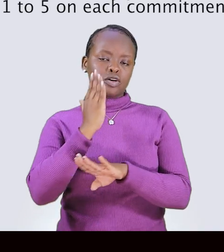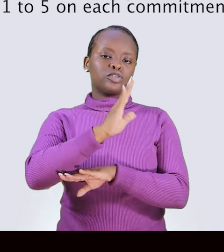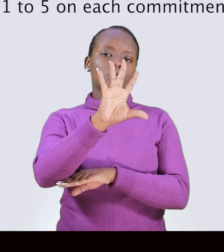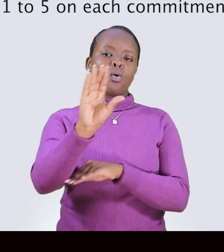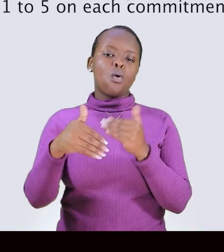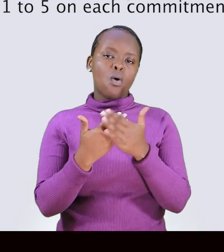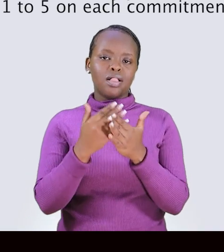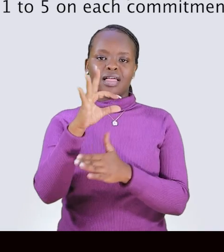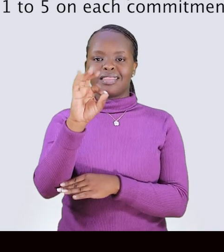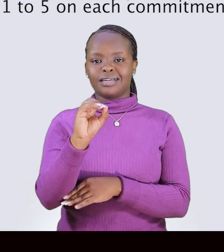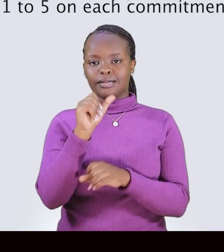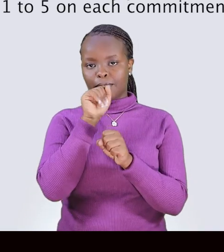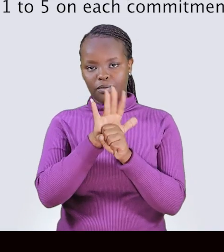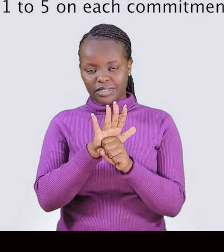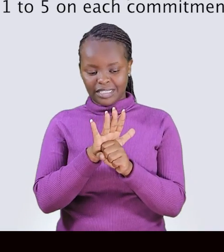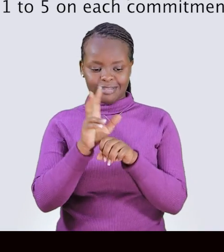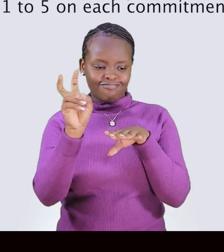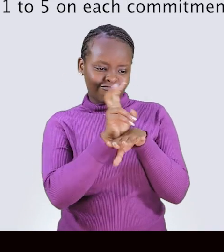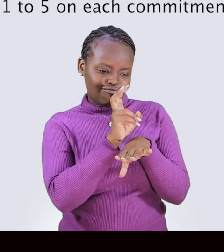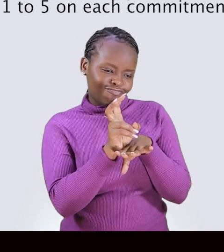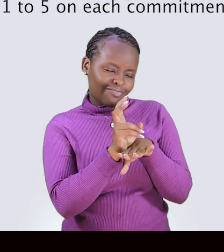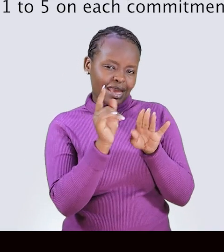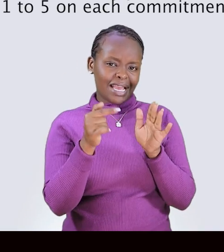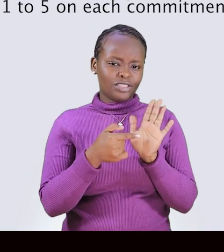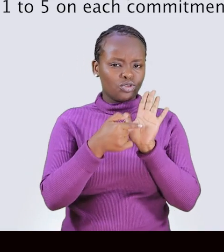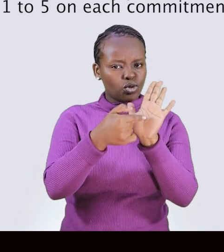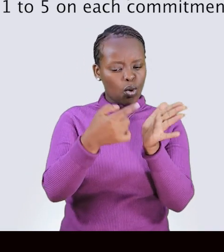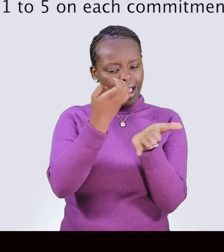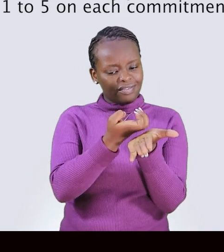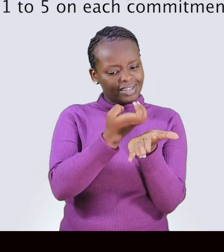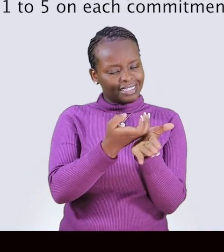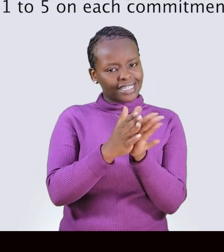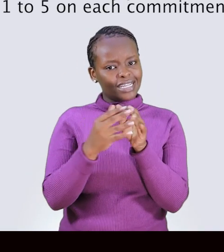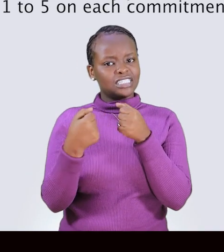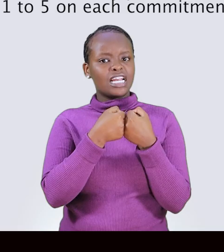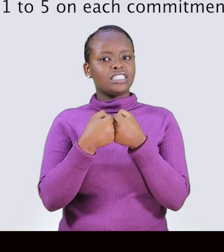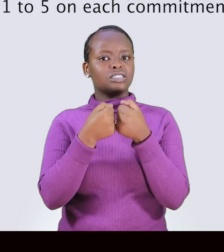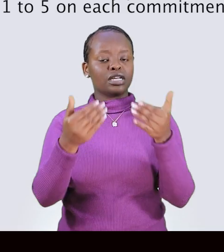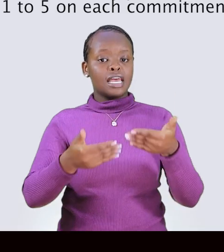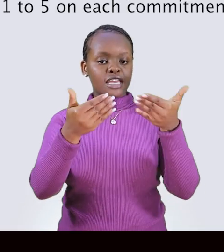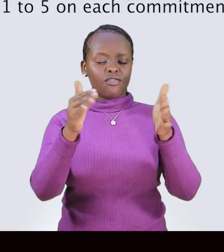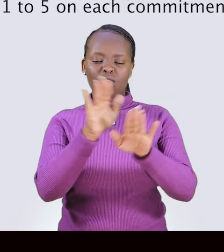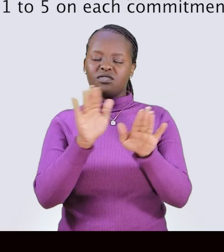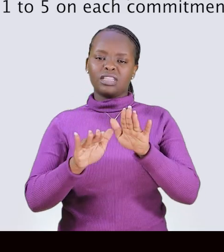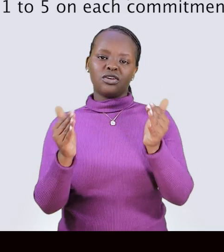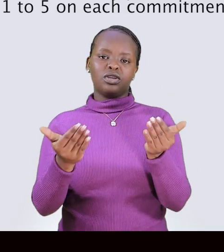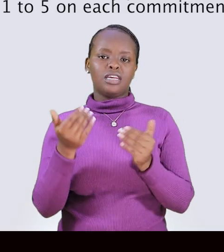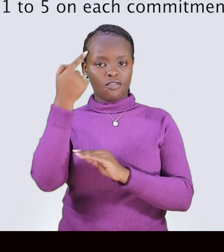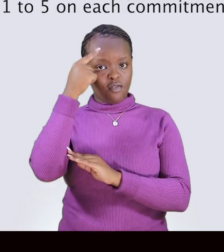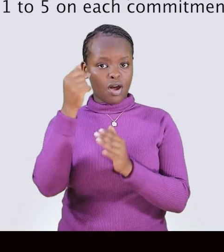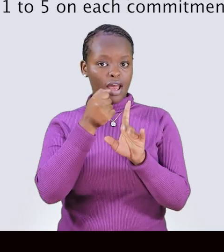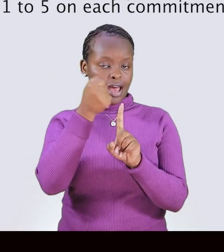commitments. It tracks actions, indicators, evidence, and challenges, giving you the facts you need for